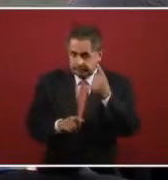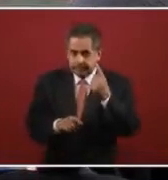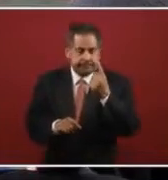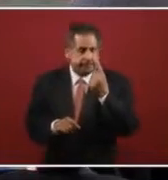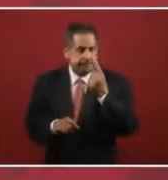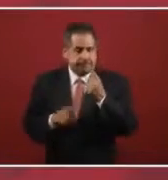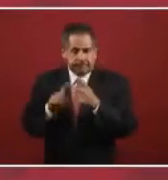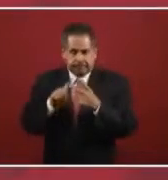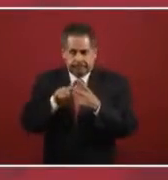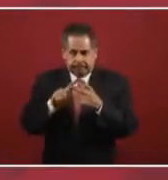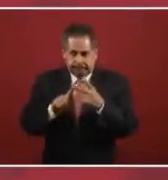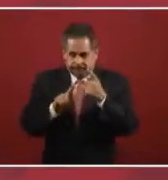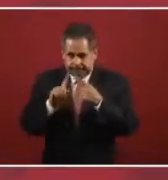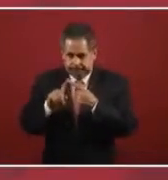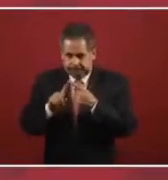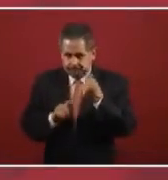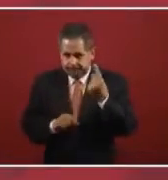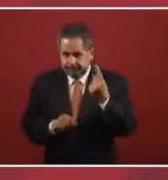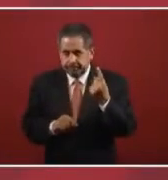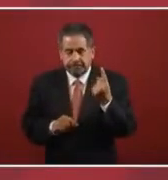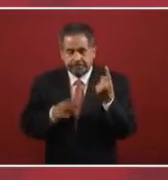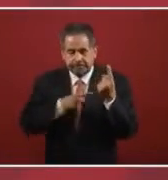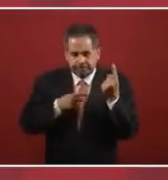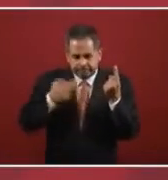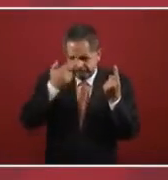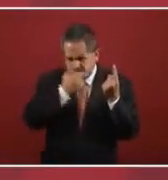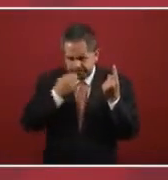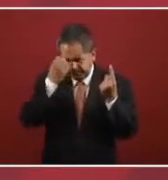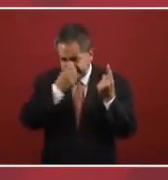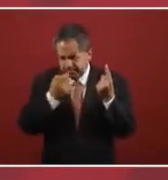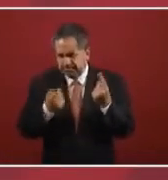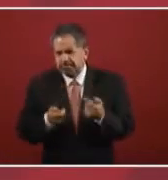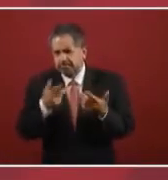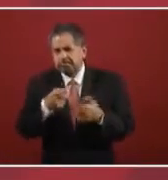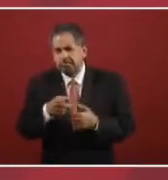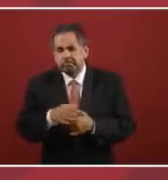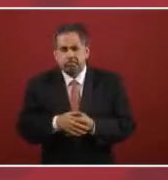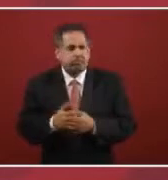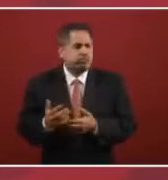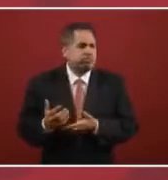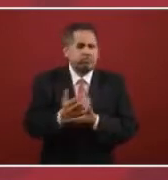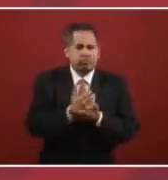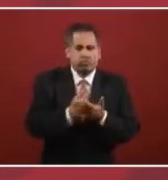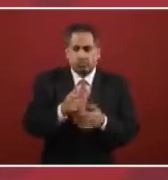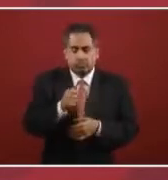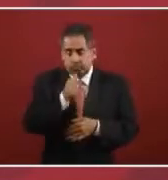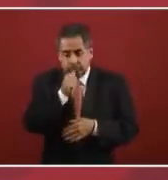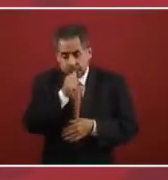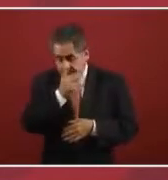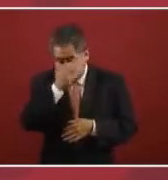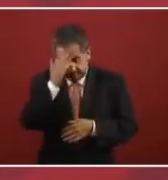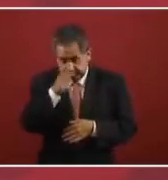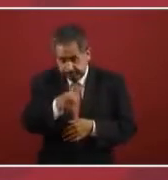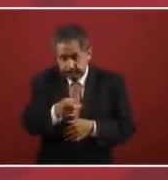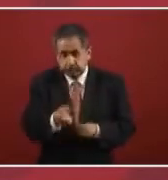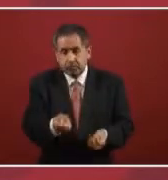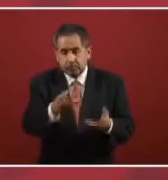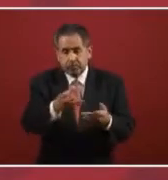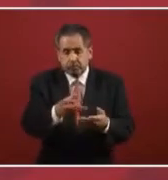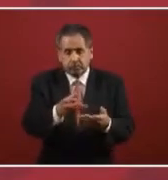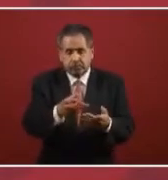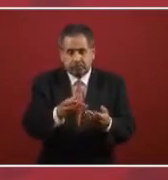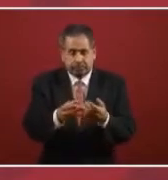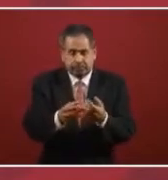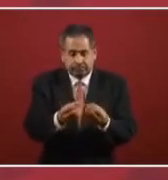controversy. Hay que revisar The first area where we need to realize how much they're earning.